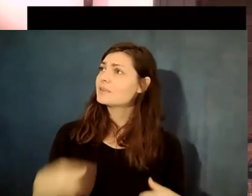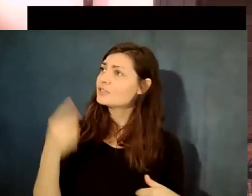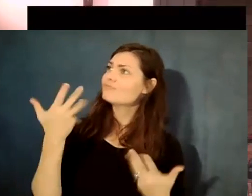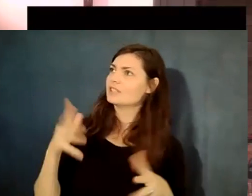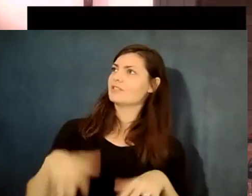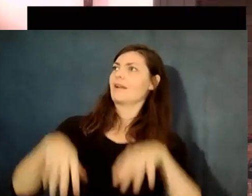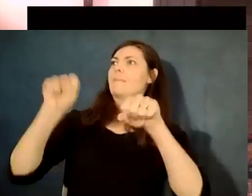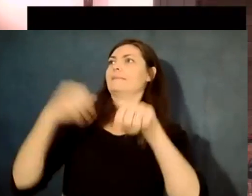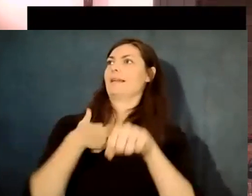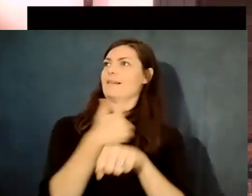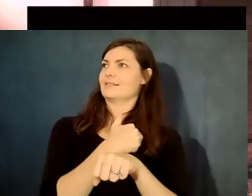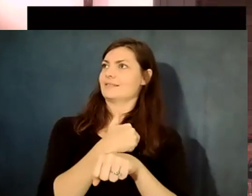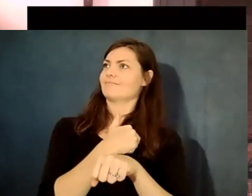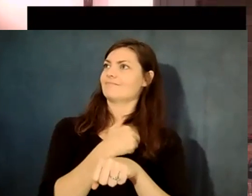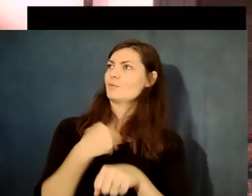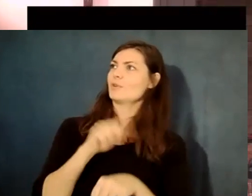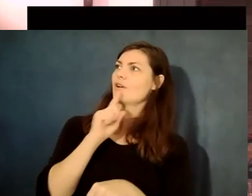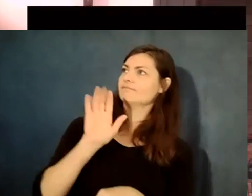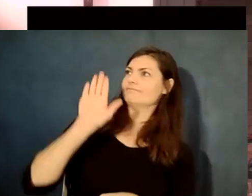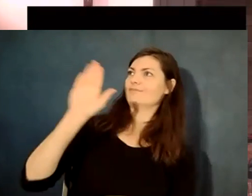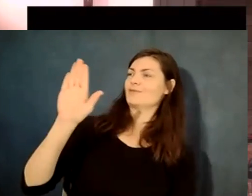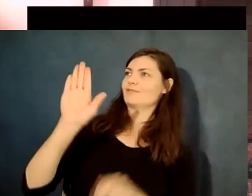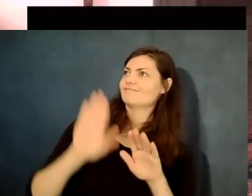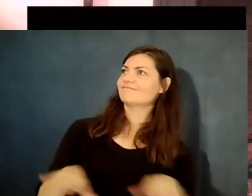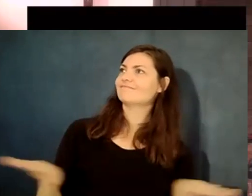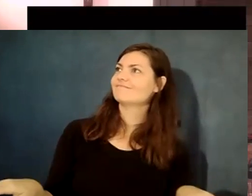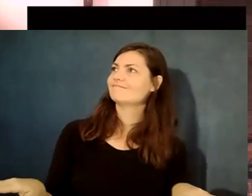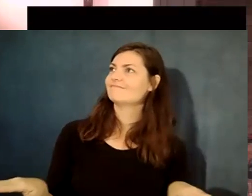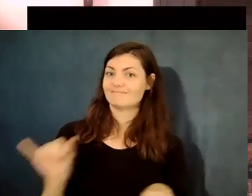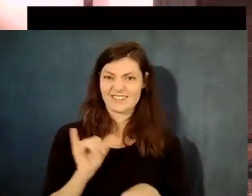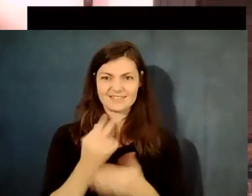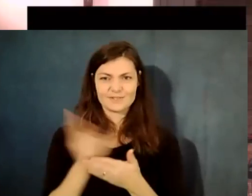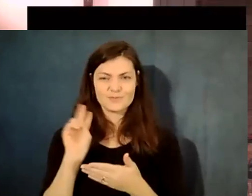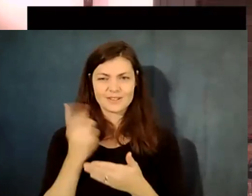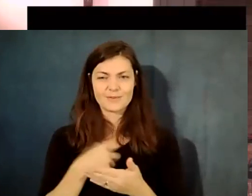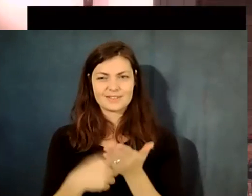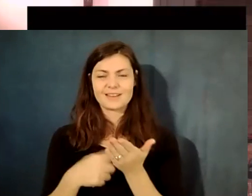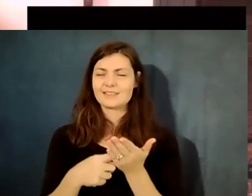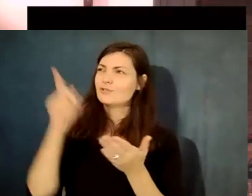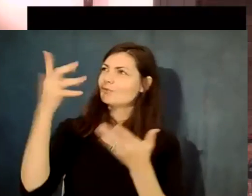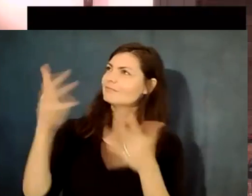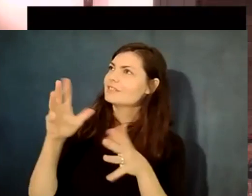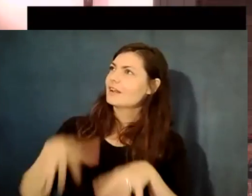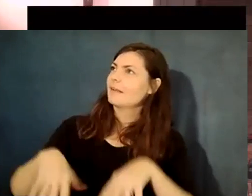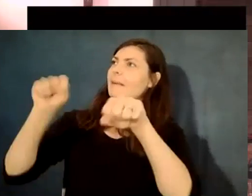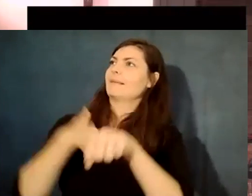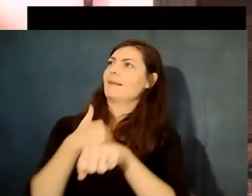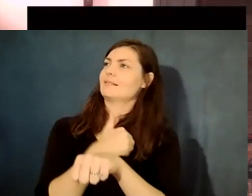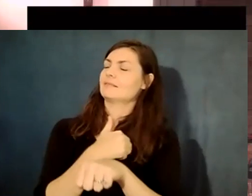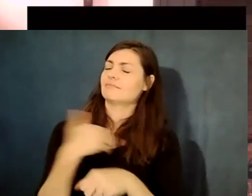us, Lord. As was spoken to a couple weeks ago, Lord, you've adopted us at great